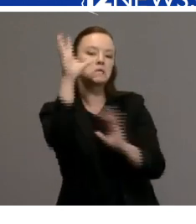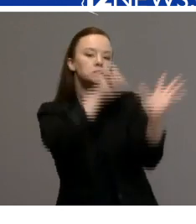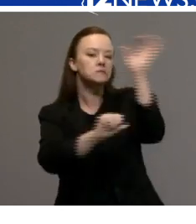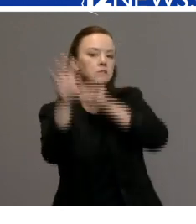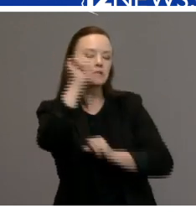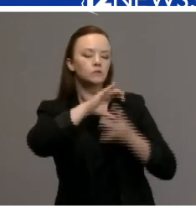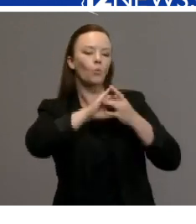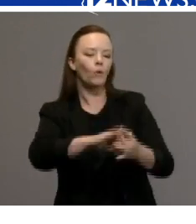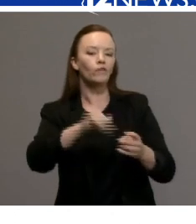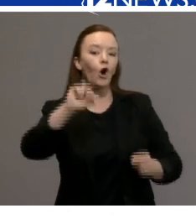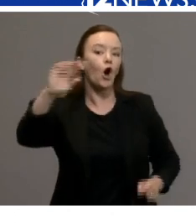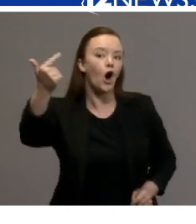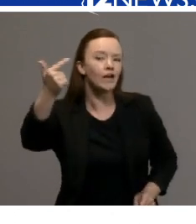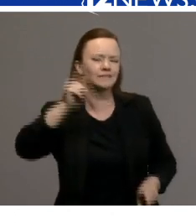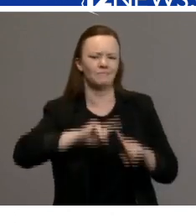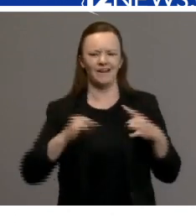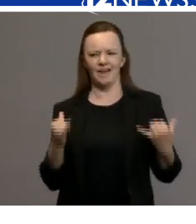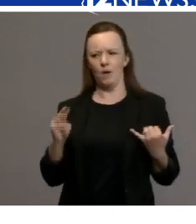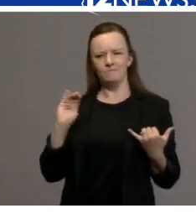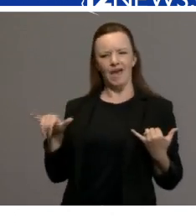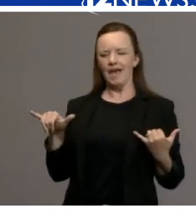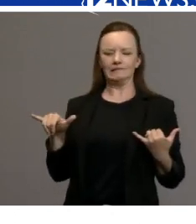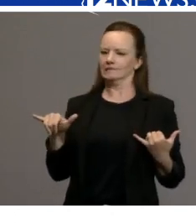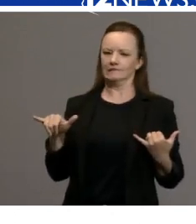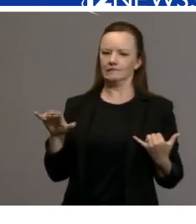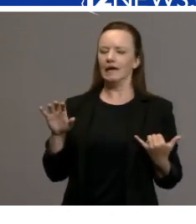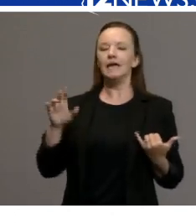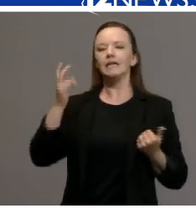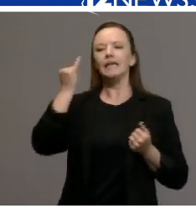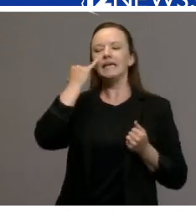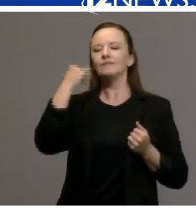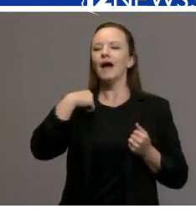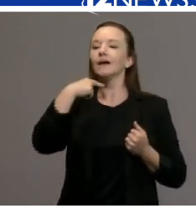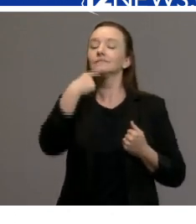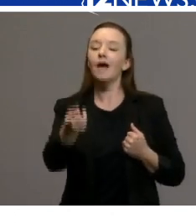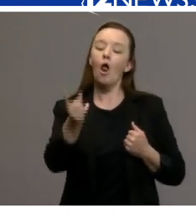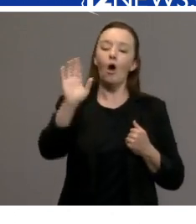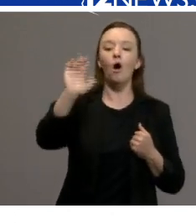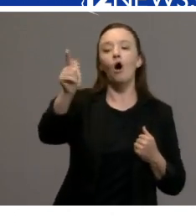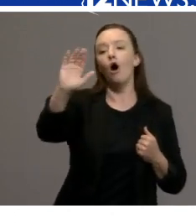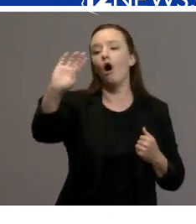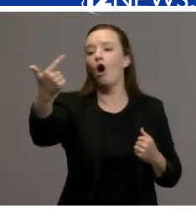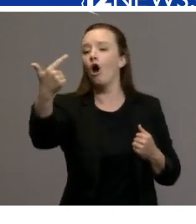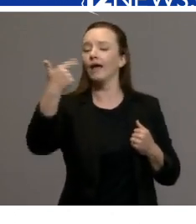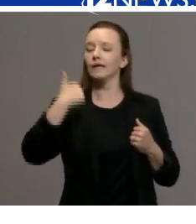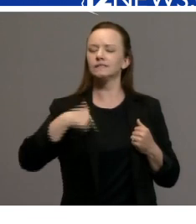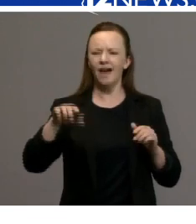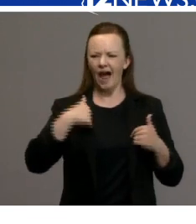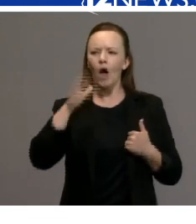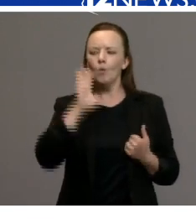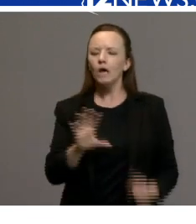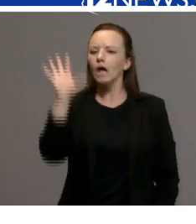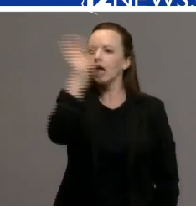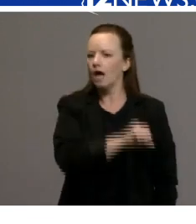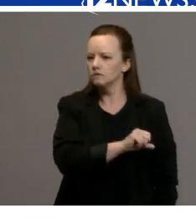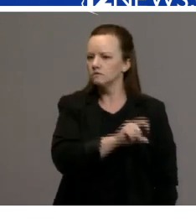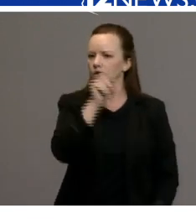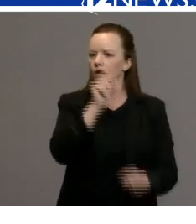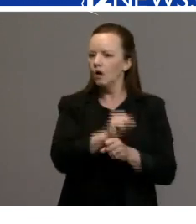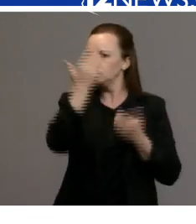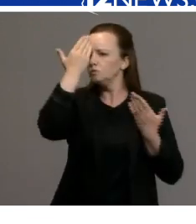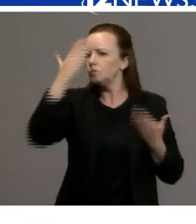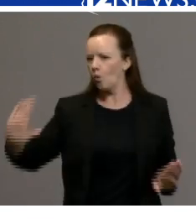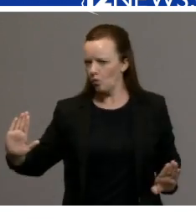that would be a guess. We have schools that are starting up in July and summer schools that are starting